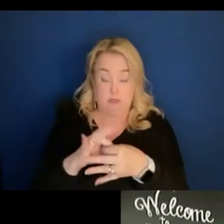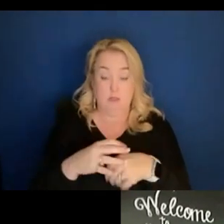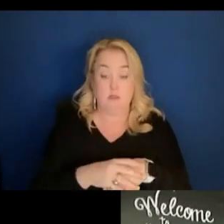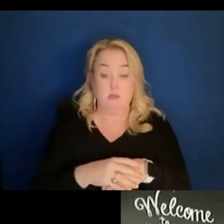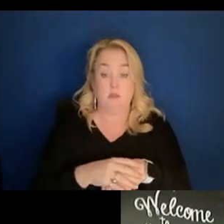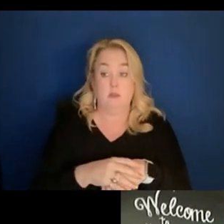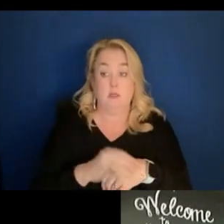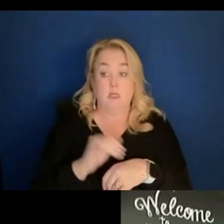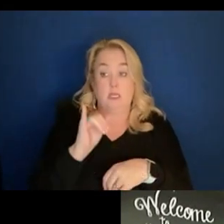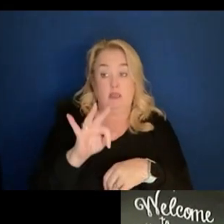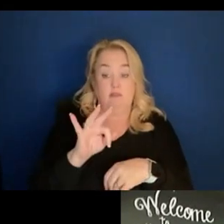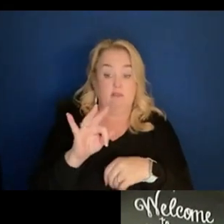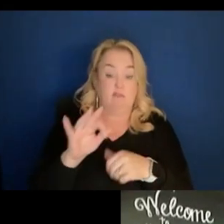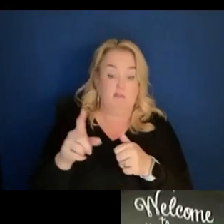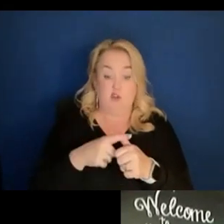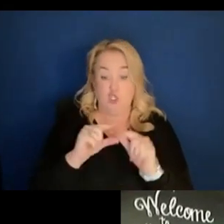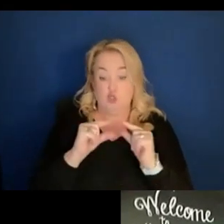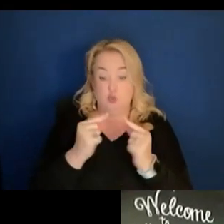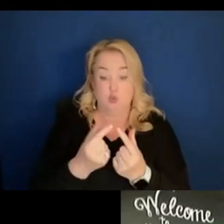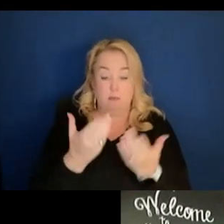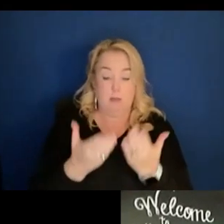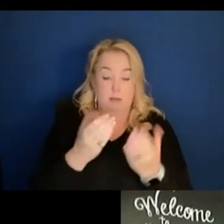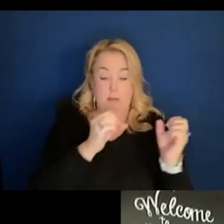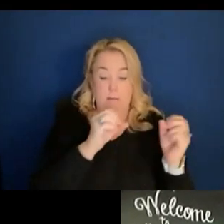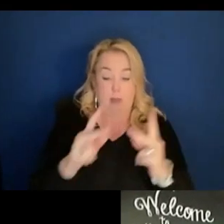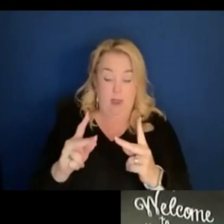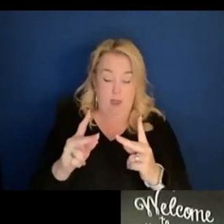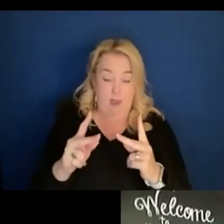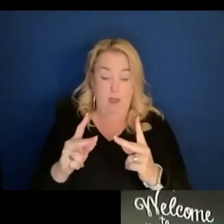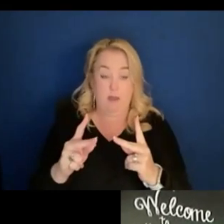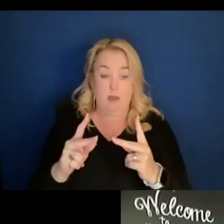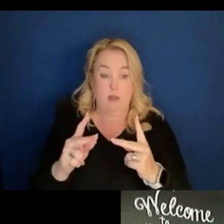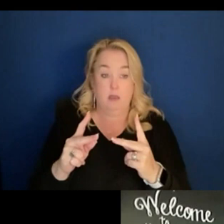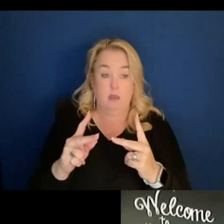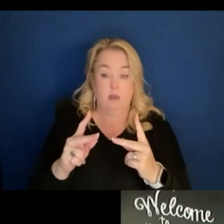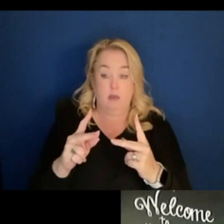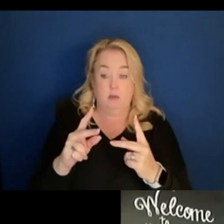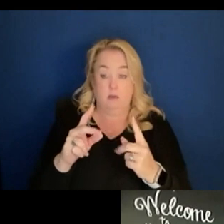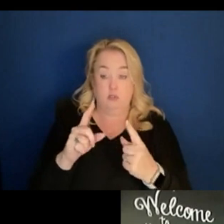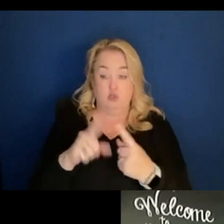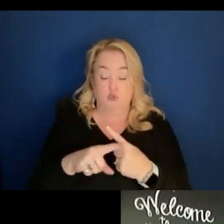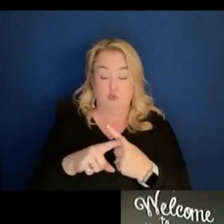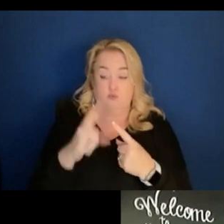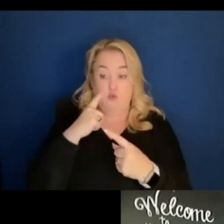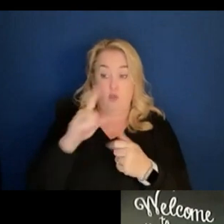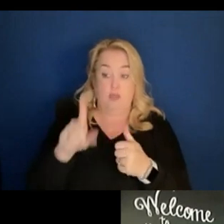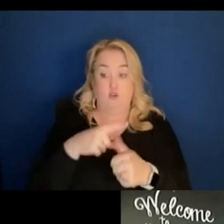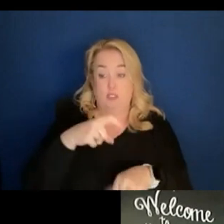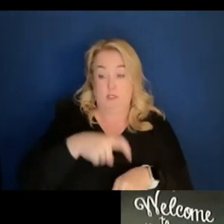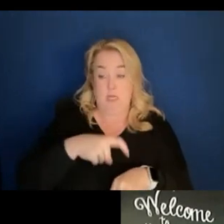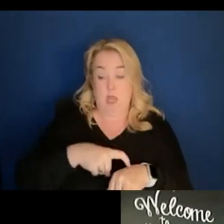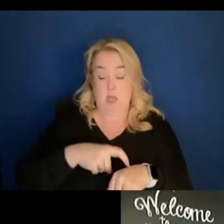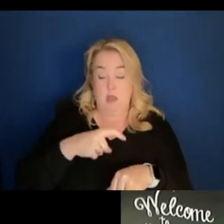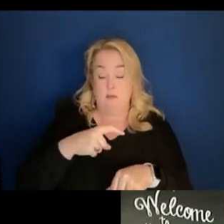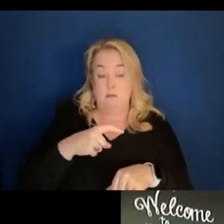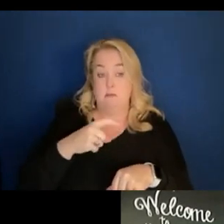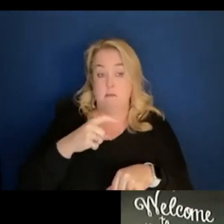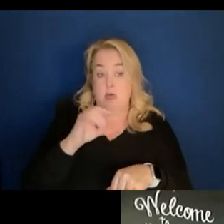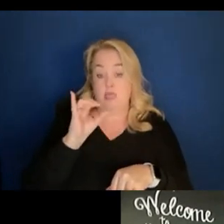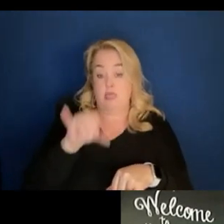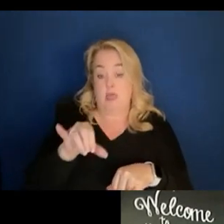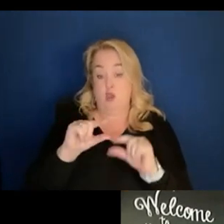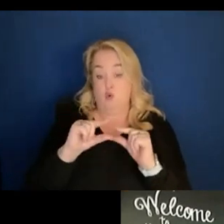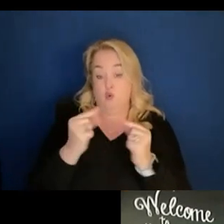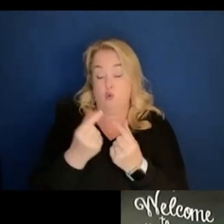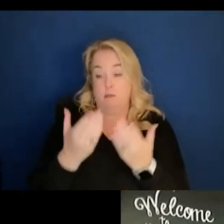they're a caregiver, you know, sort of returning, looking outward from the family for the first time in a while, that group may